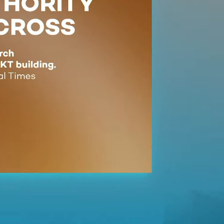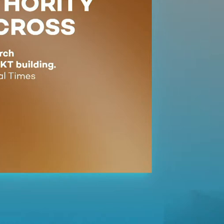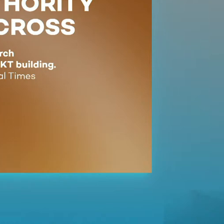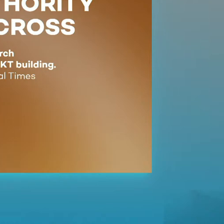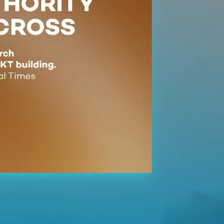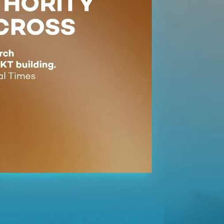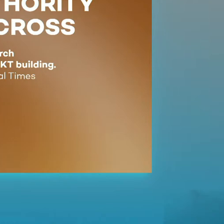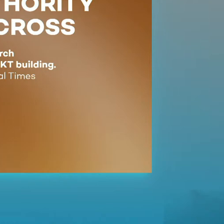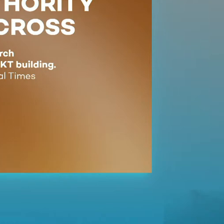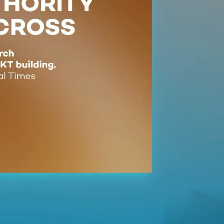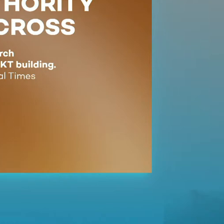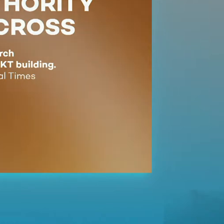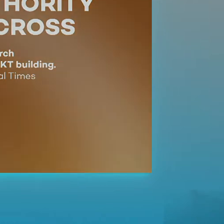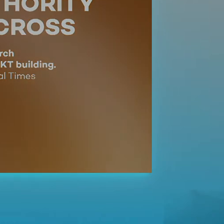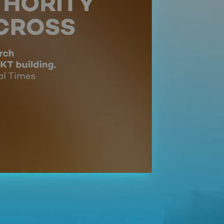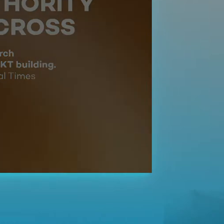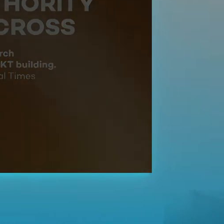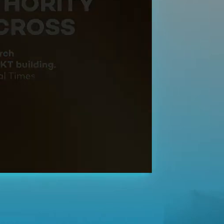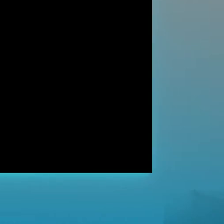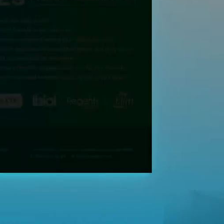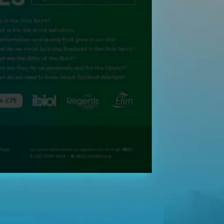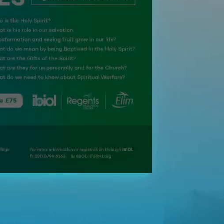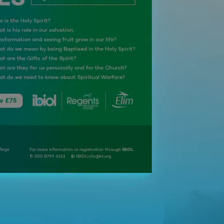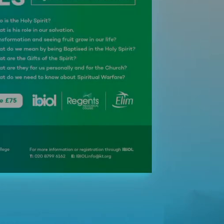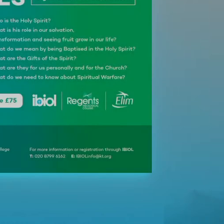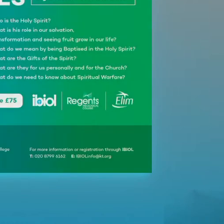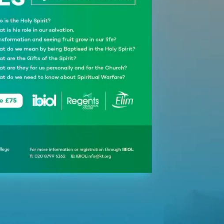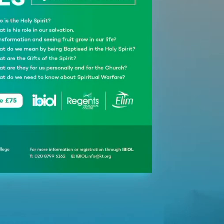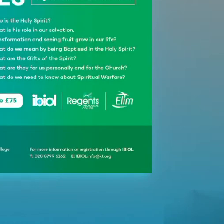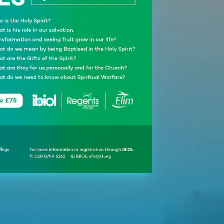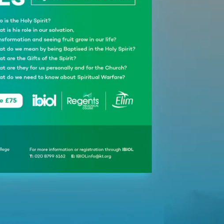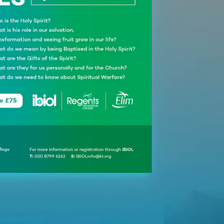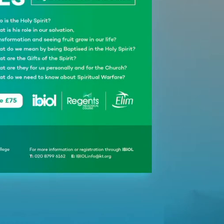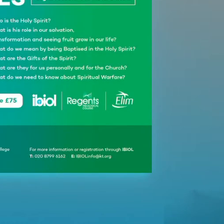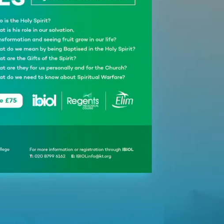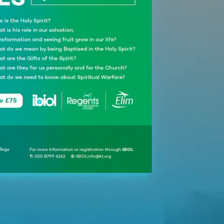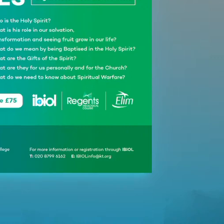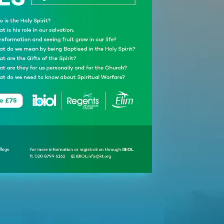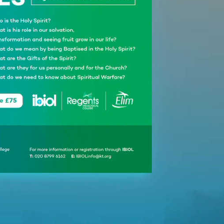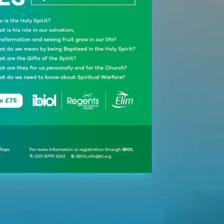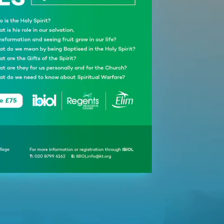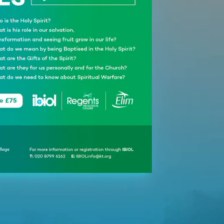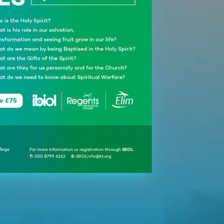And the lover of my soul. Sing that one time.